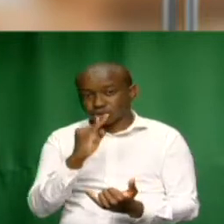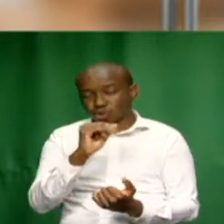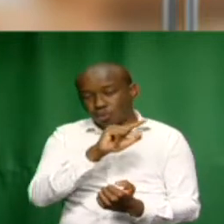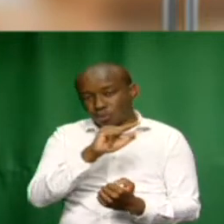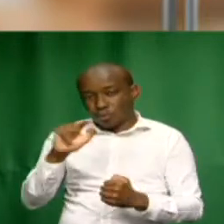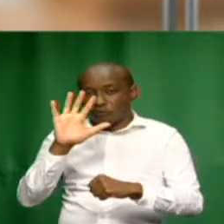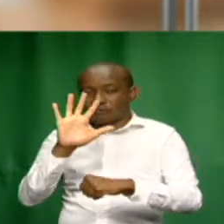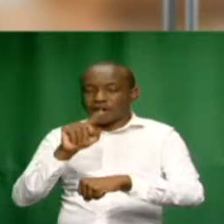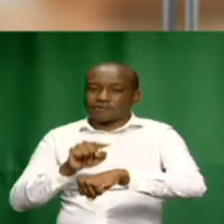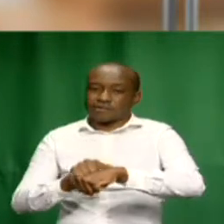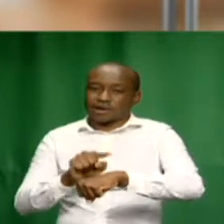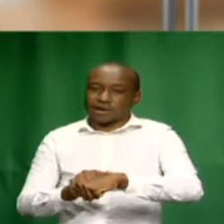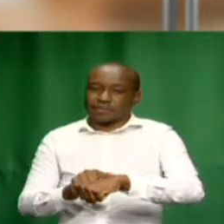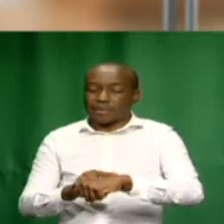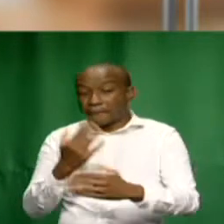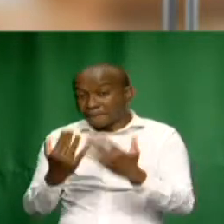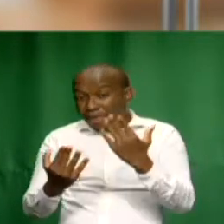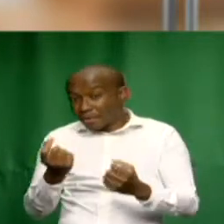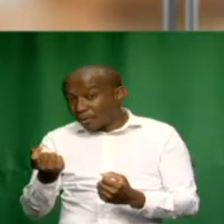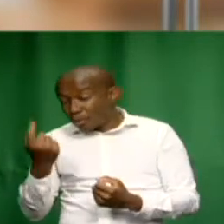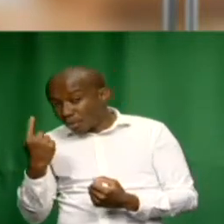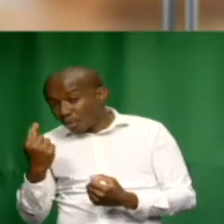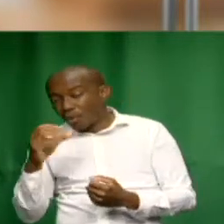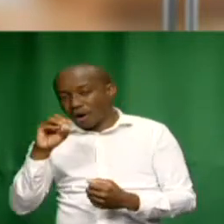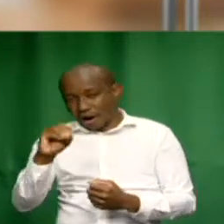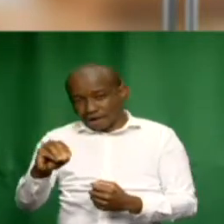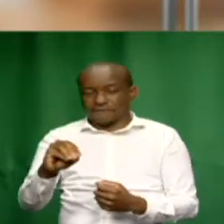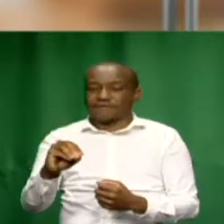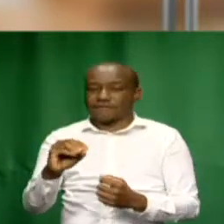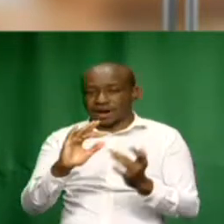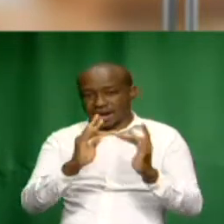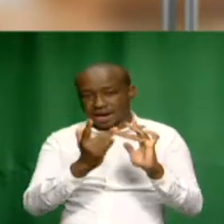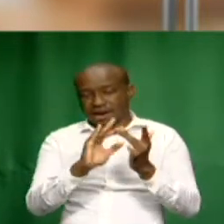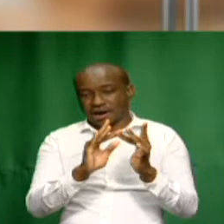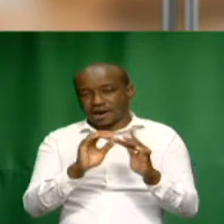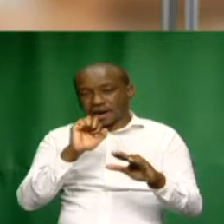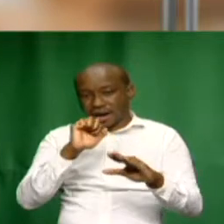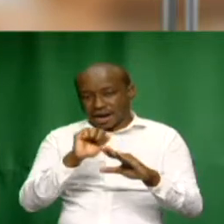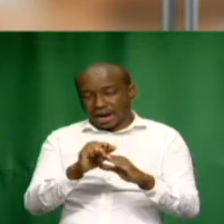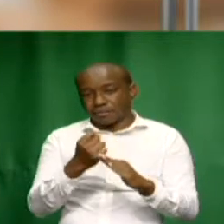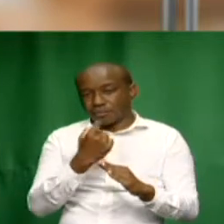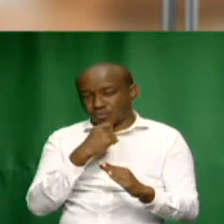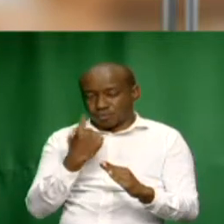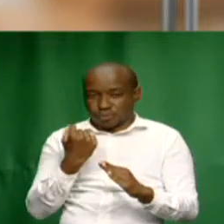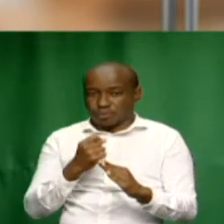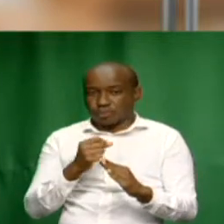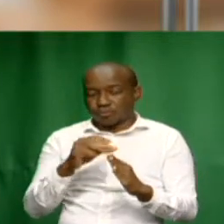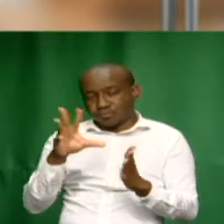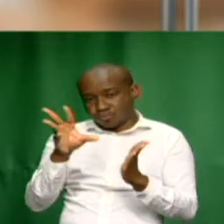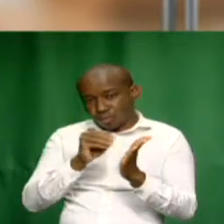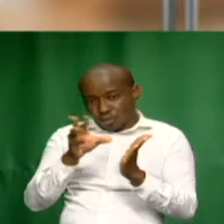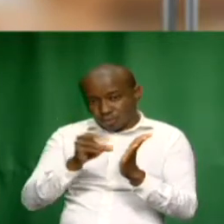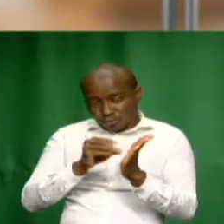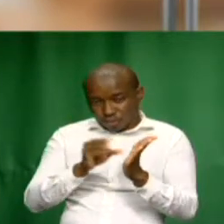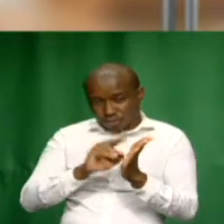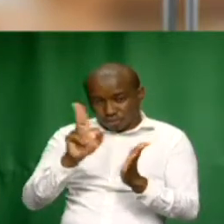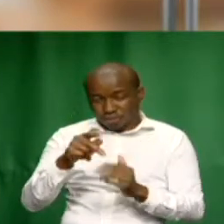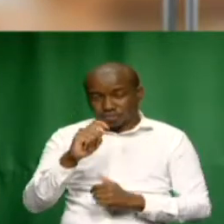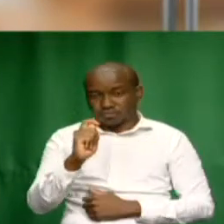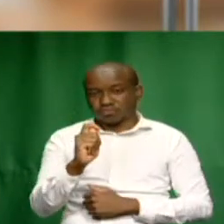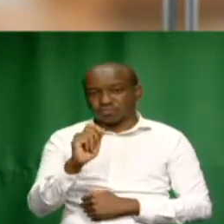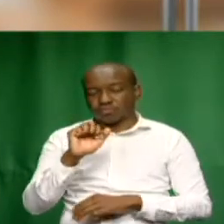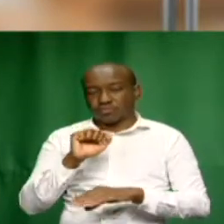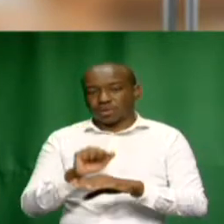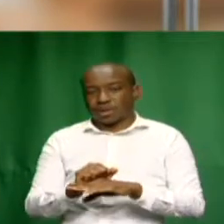if you have missed any episodes, do not worry, we got you guys. You can simply go to our YouTube page.